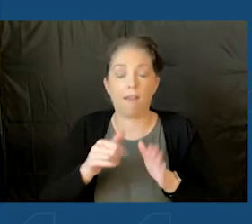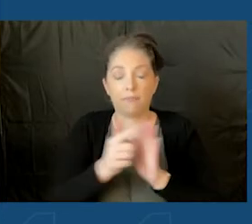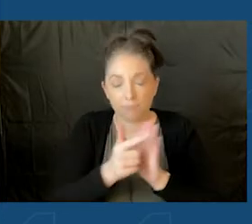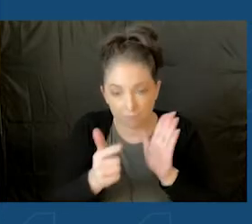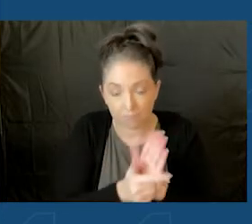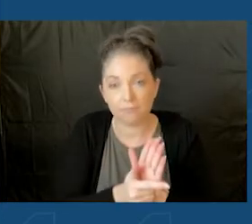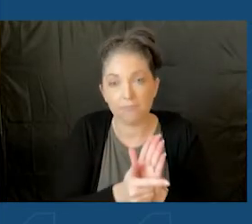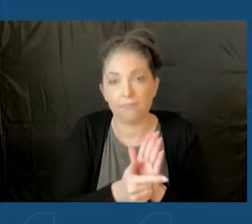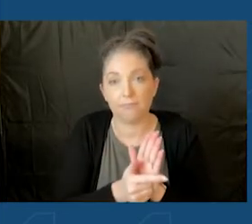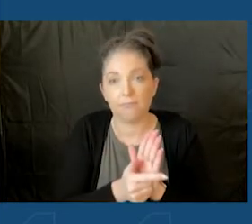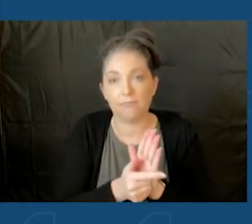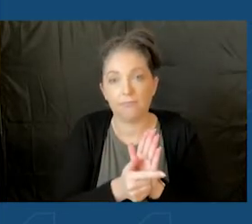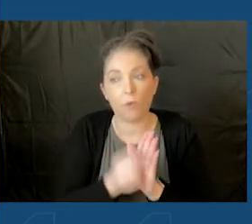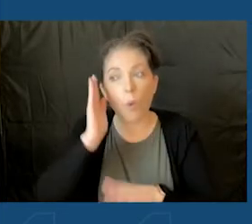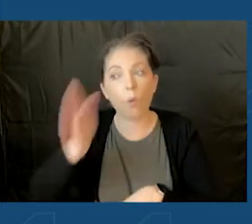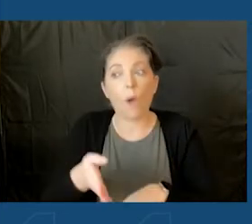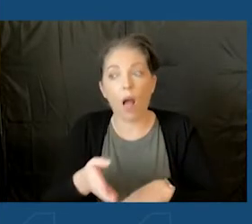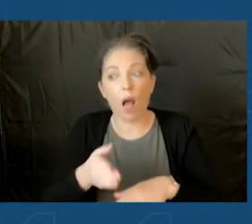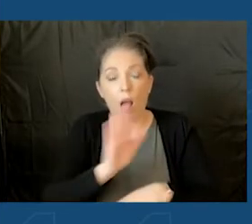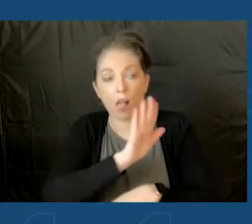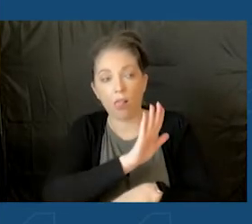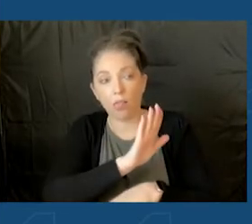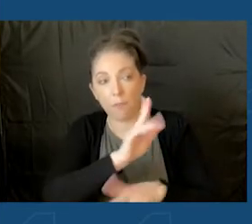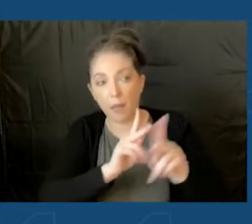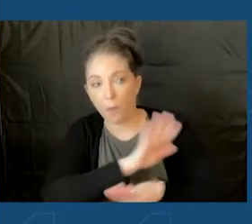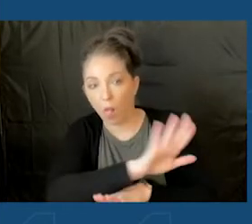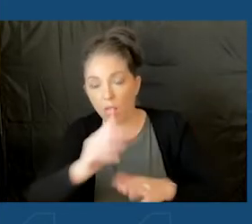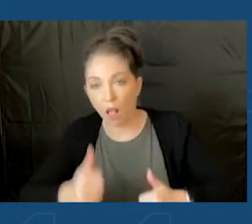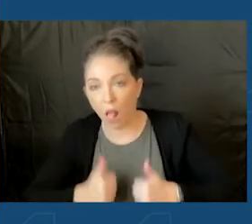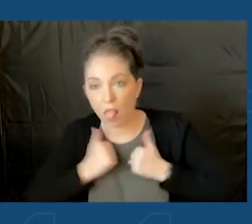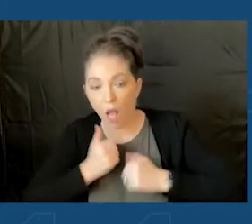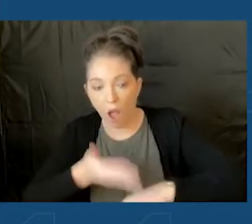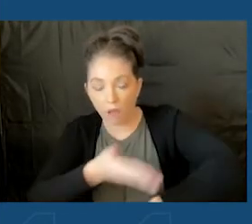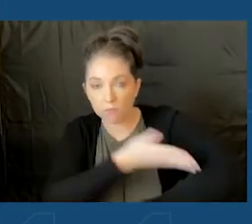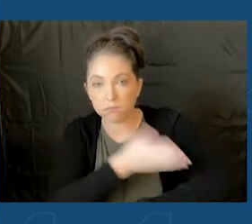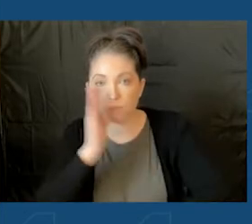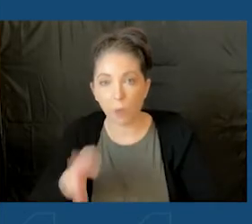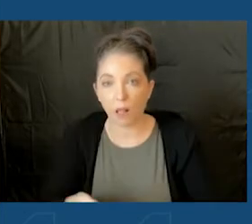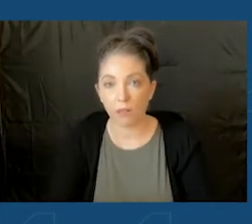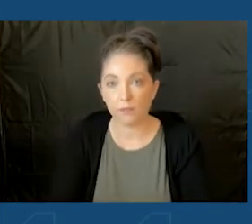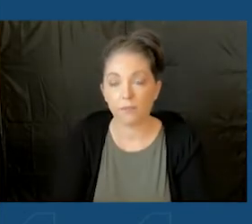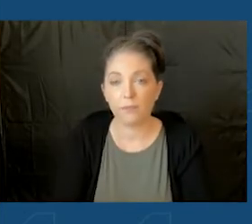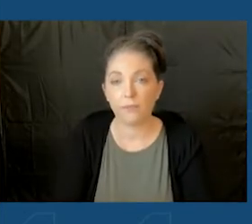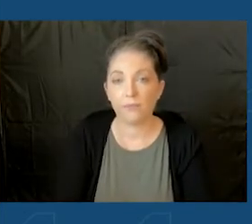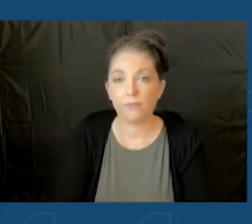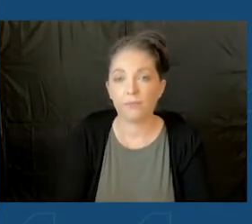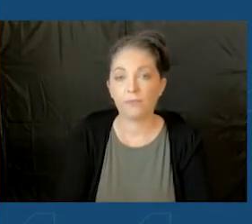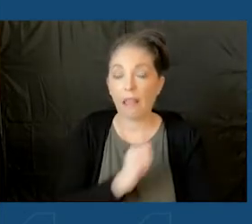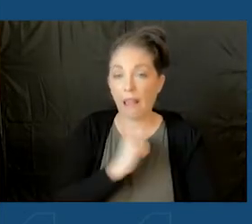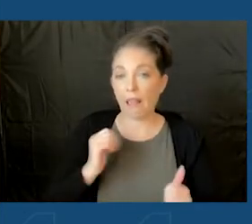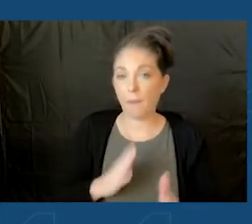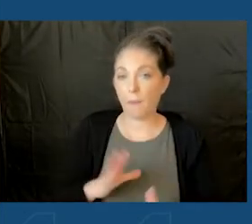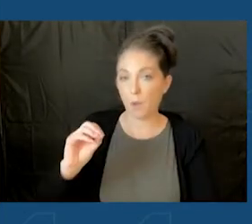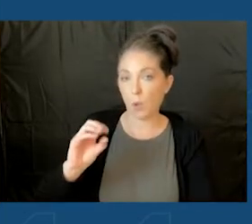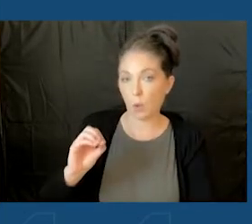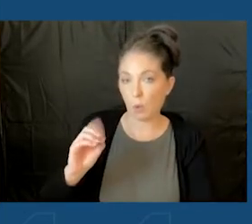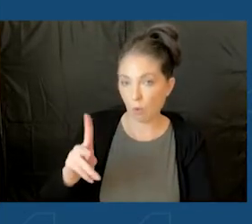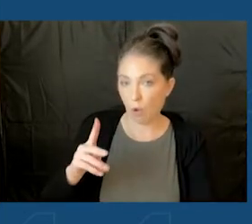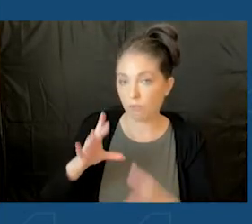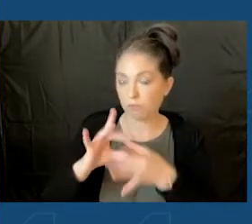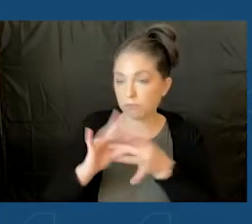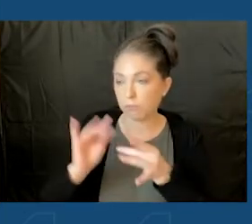people's lives. Assemblymember Cook talked about her husband, 20 years to and from, just wanted